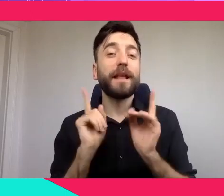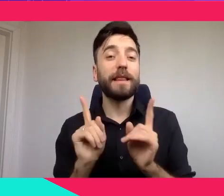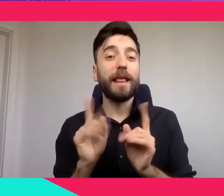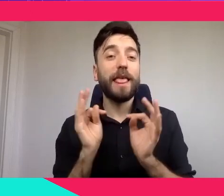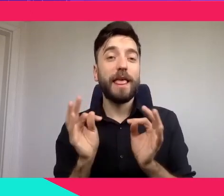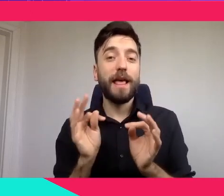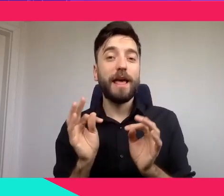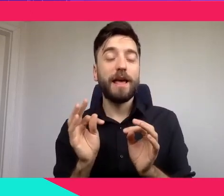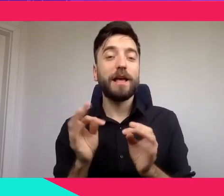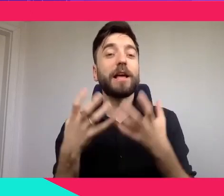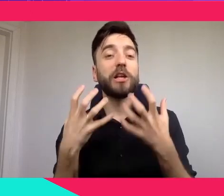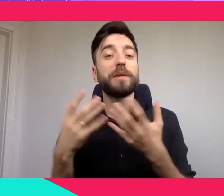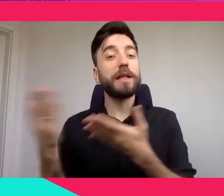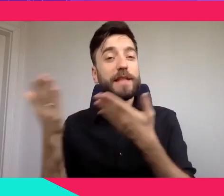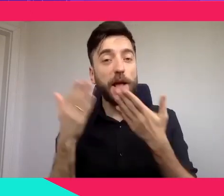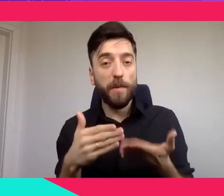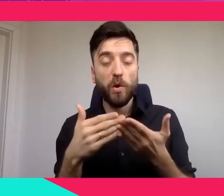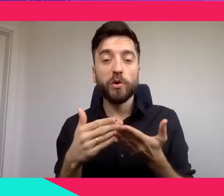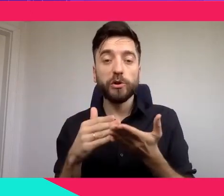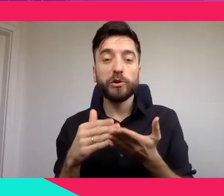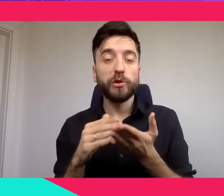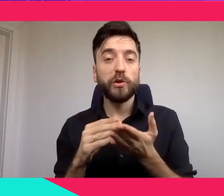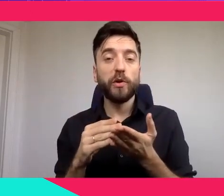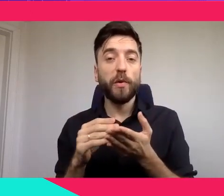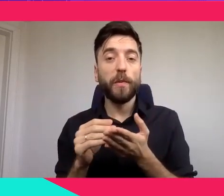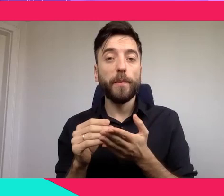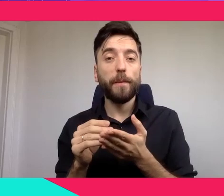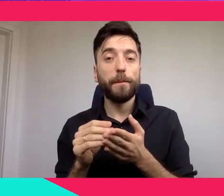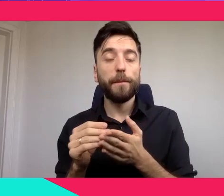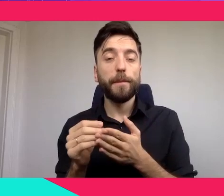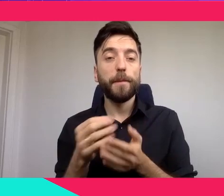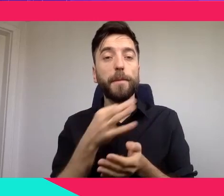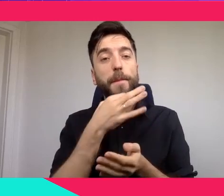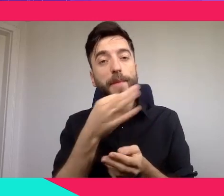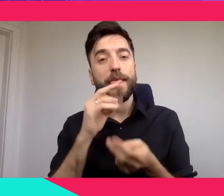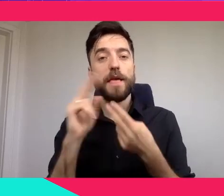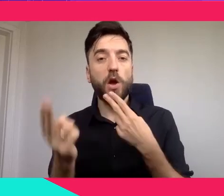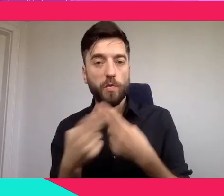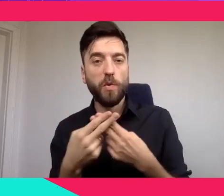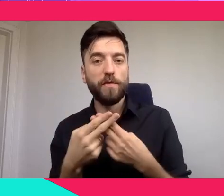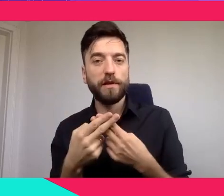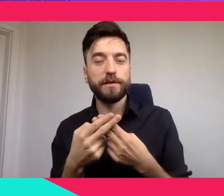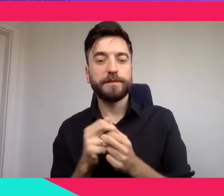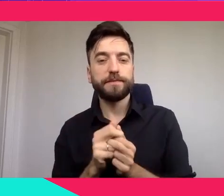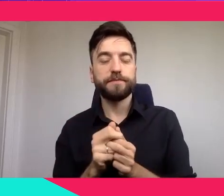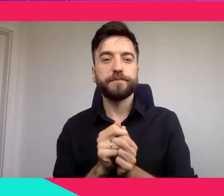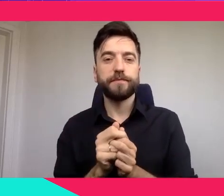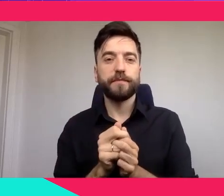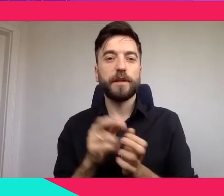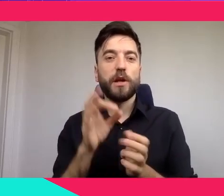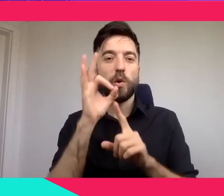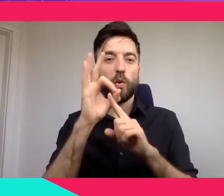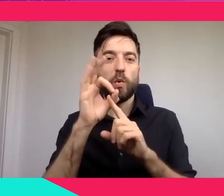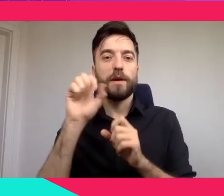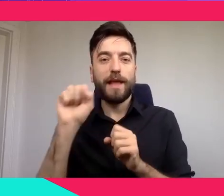box to ask questions, because the Q&A session is now open. And while we are waiting for